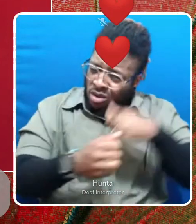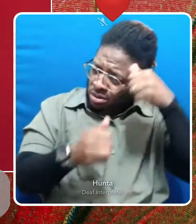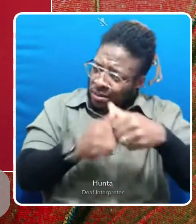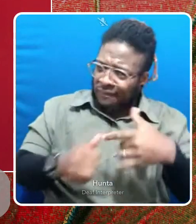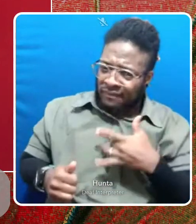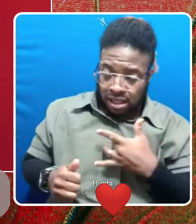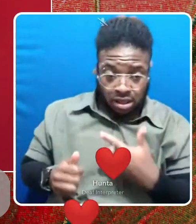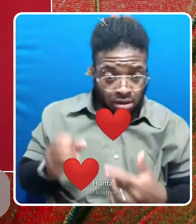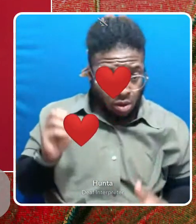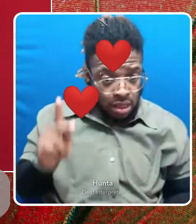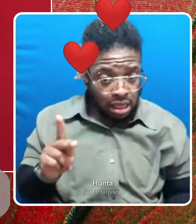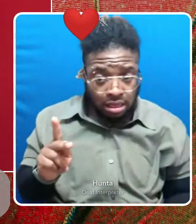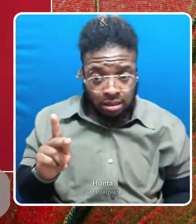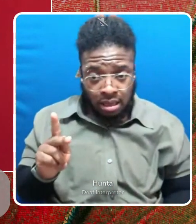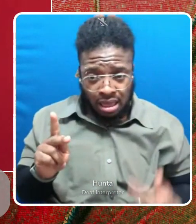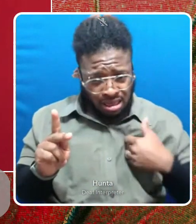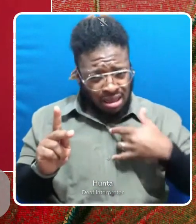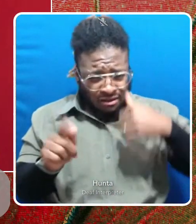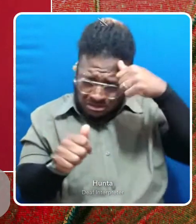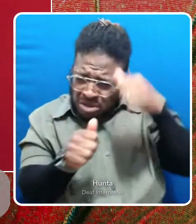am okay.